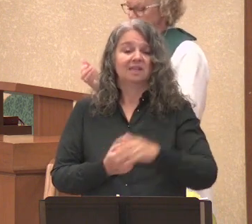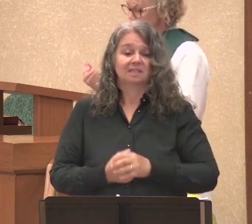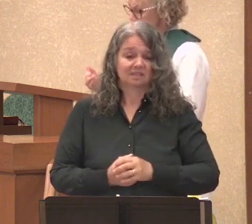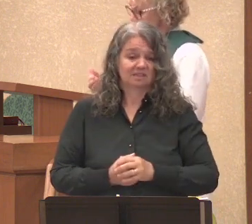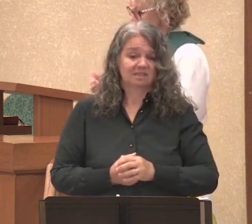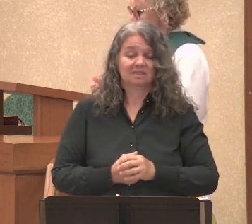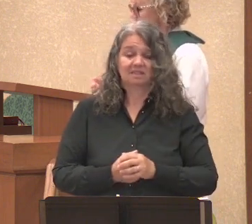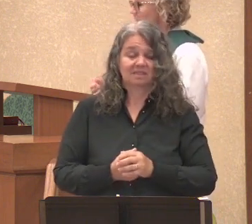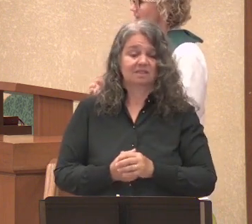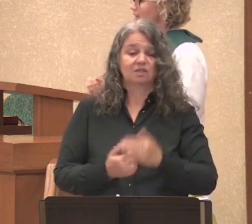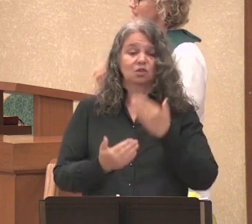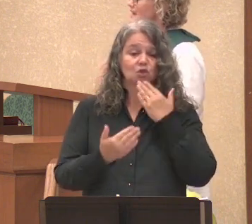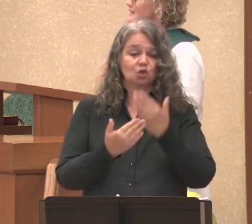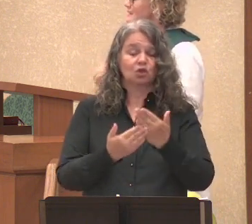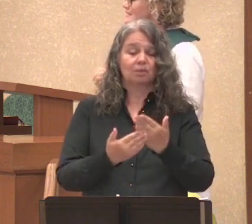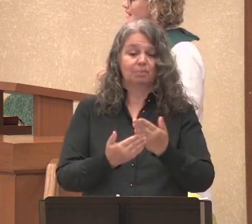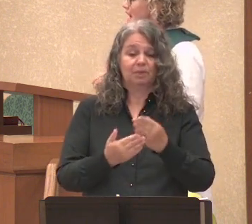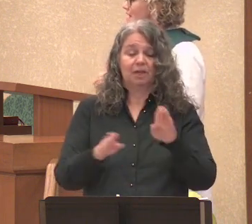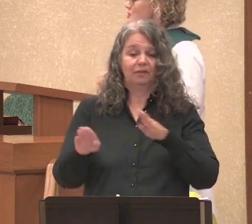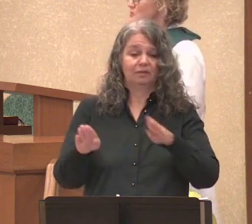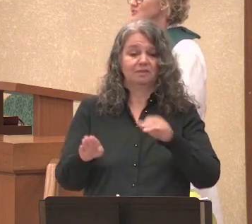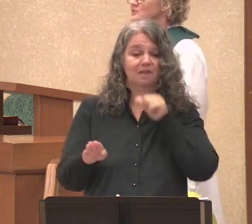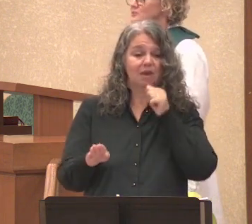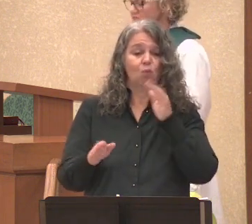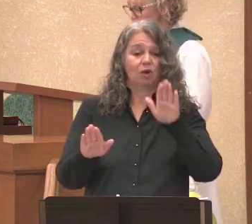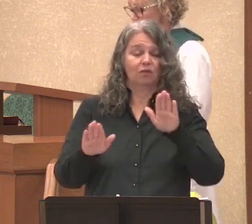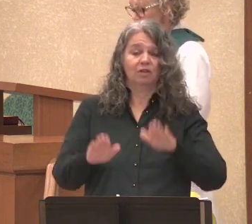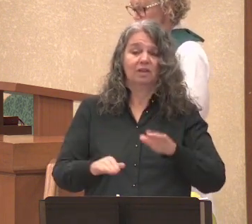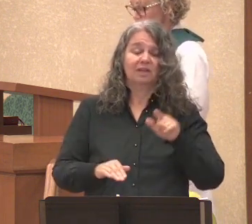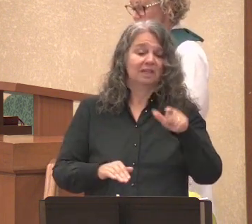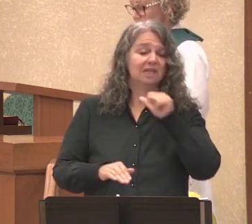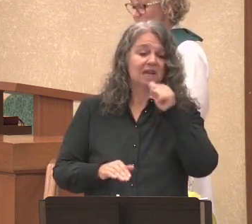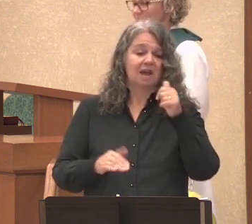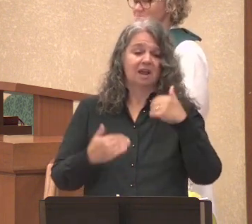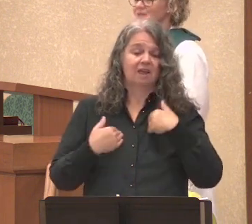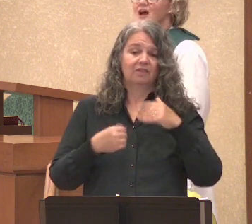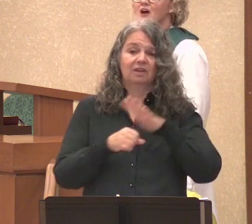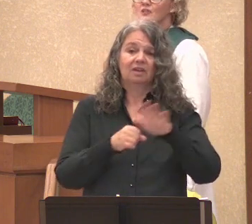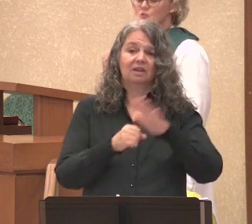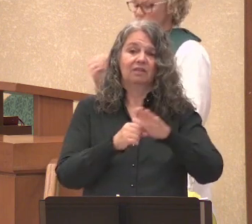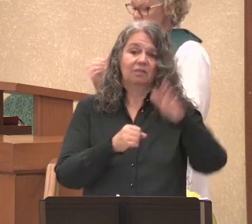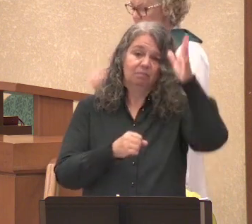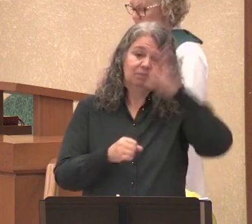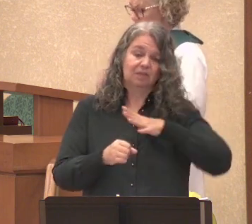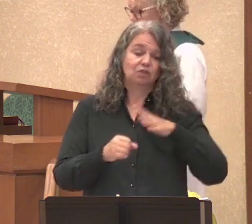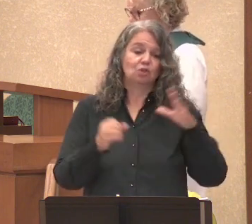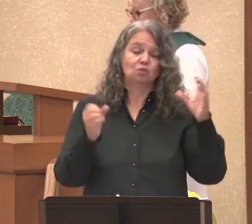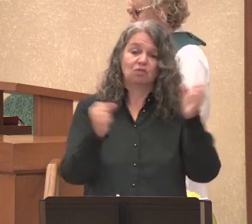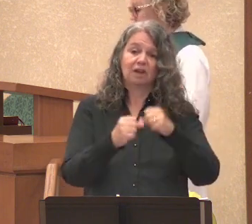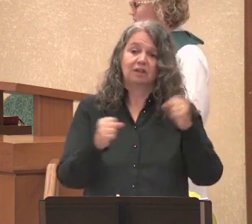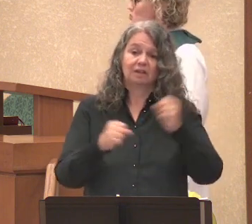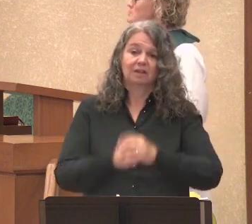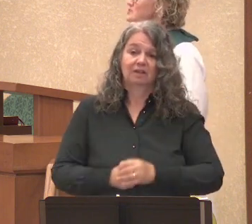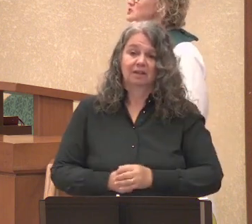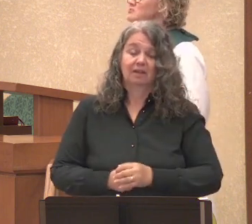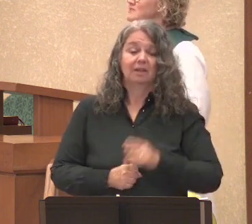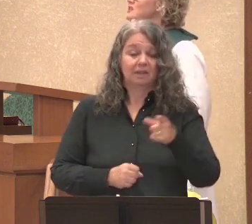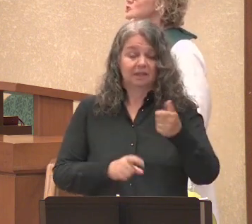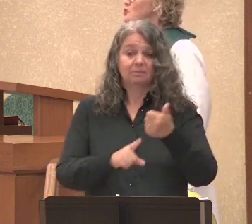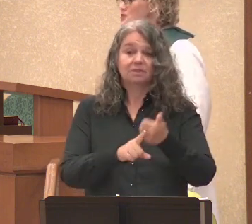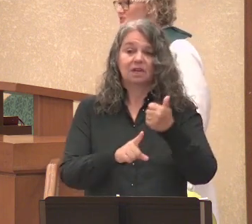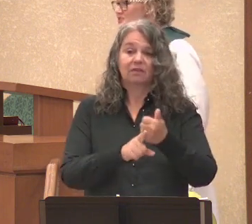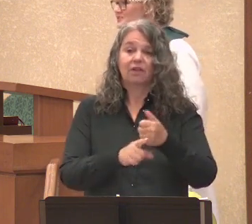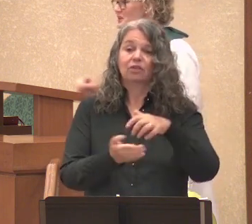confidence was lacking, and he had inadequate resources. The weakest link was equipped to